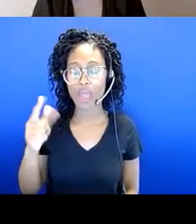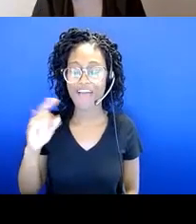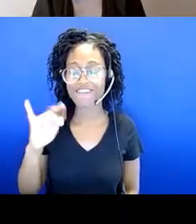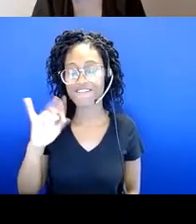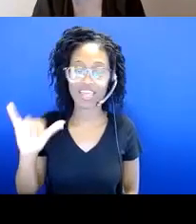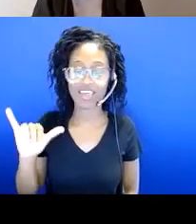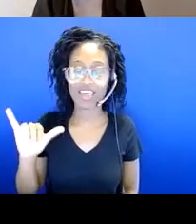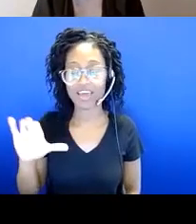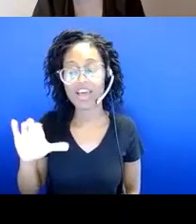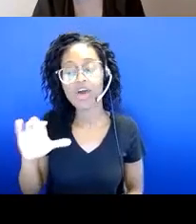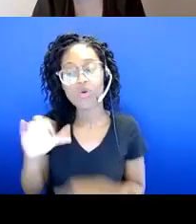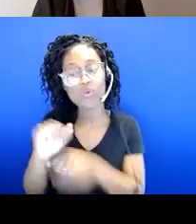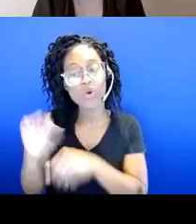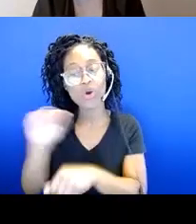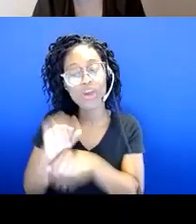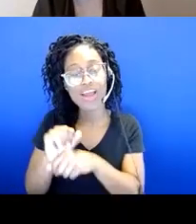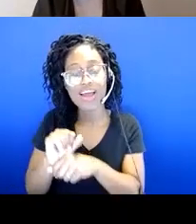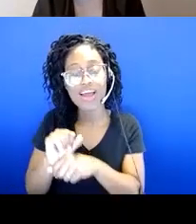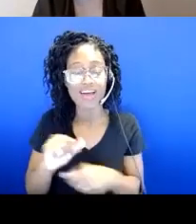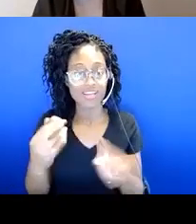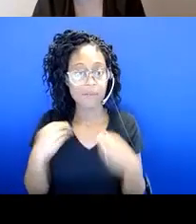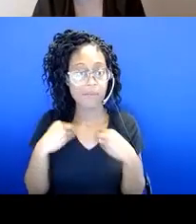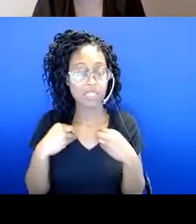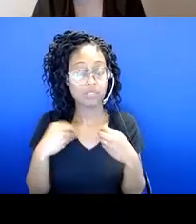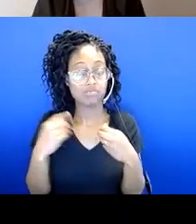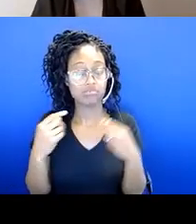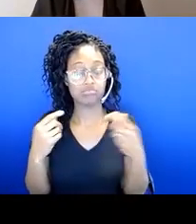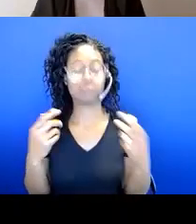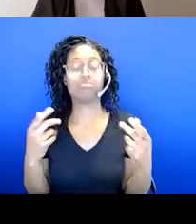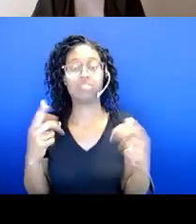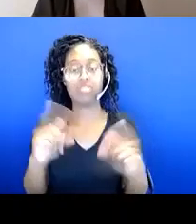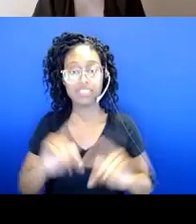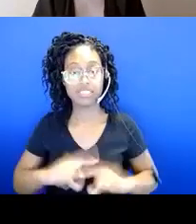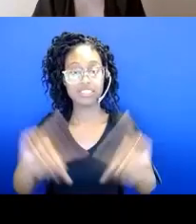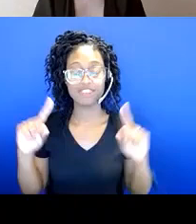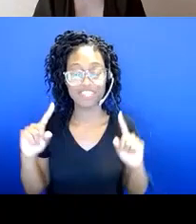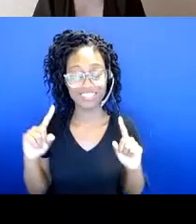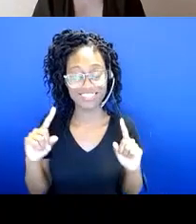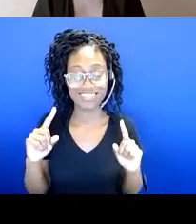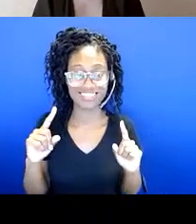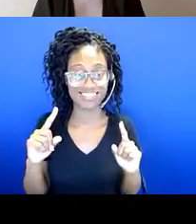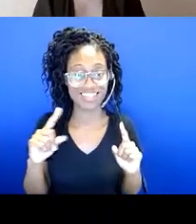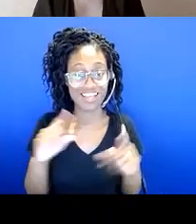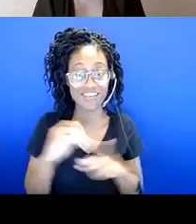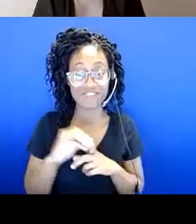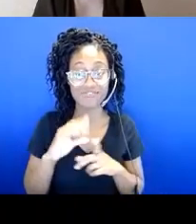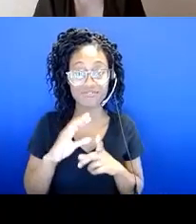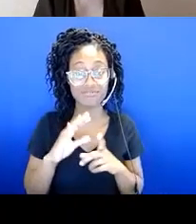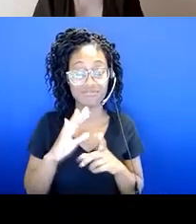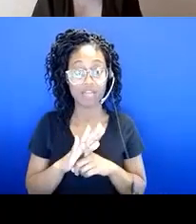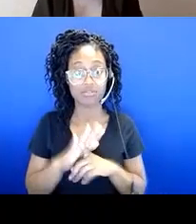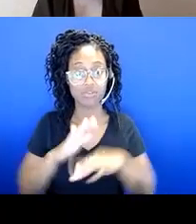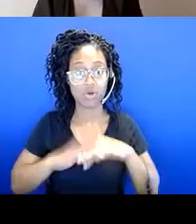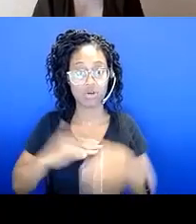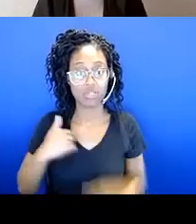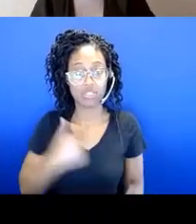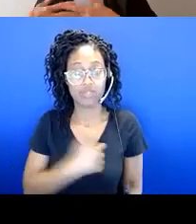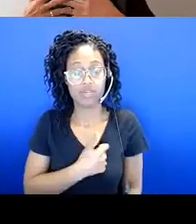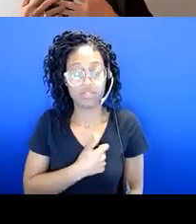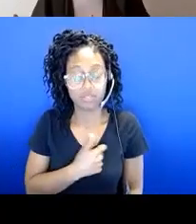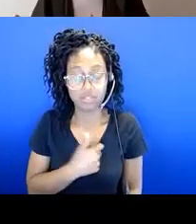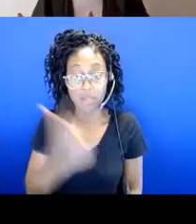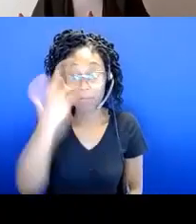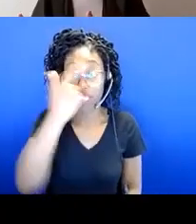a multiplier effect beyond anything we would have envisioned in a meeting. And we'll be able to do that innovatively in a meeting.